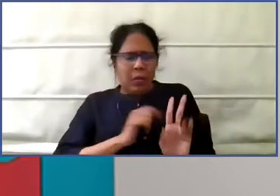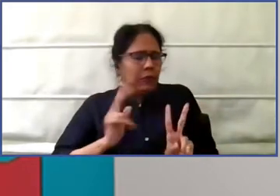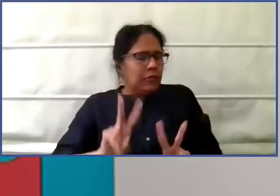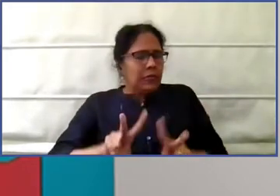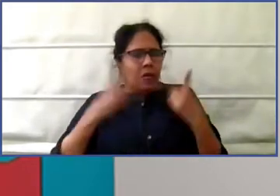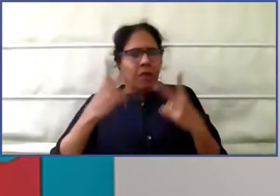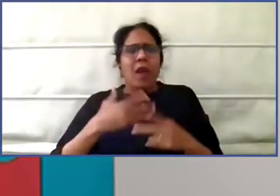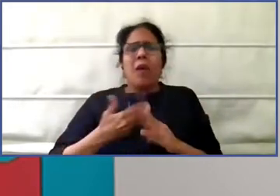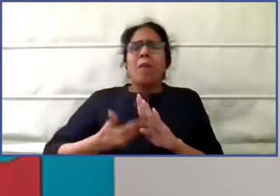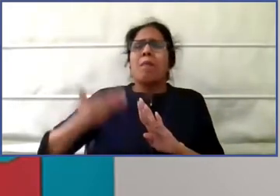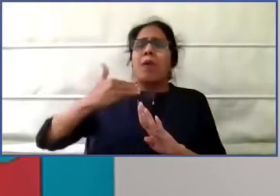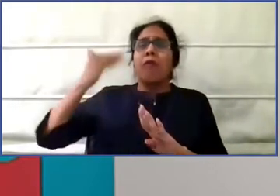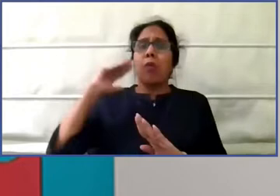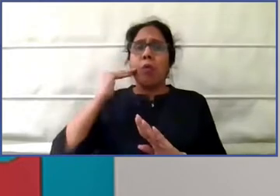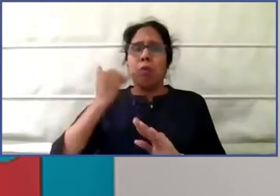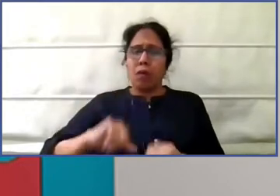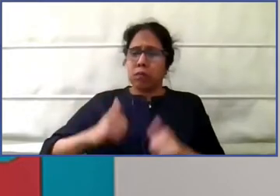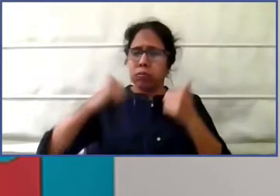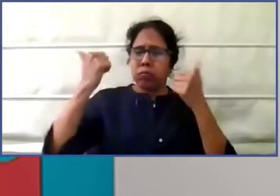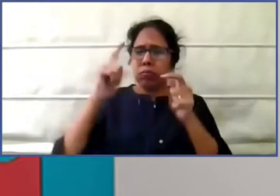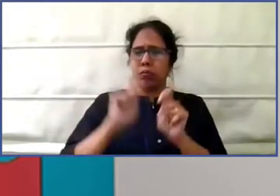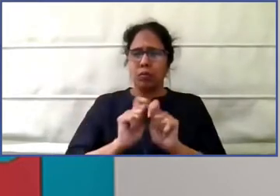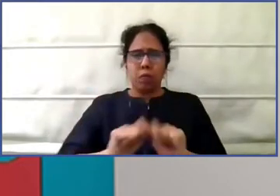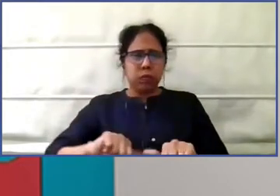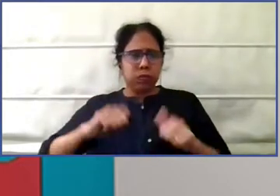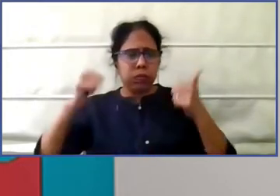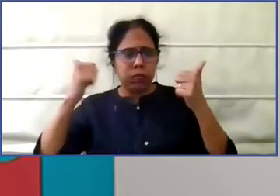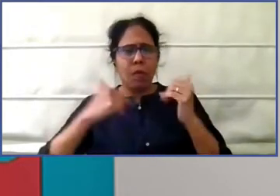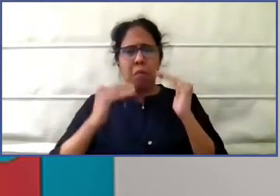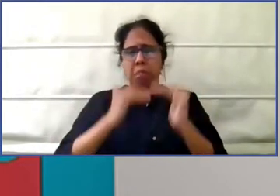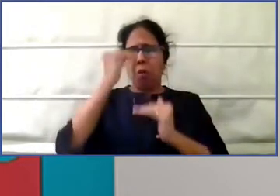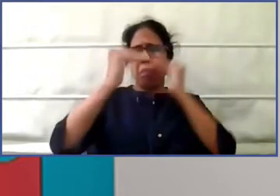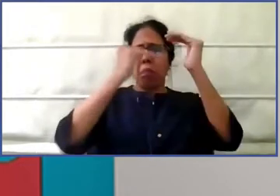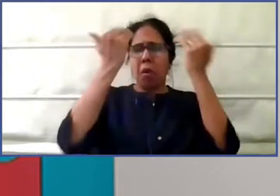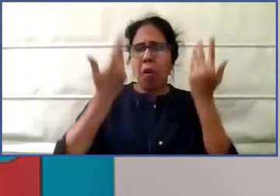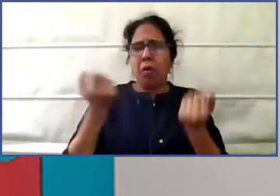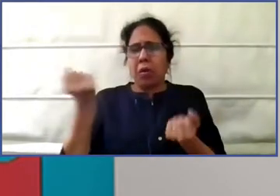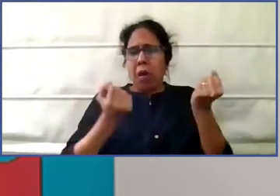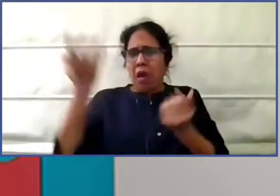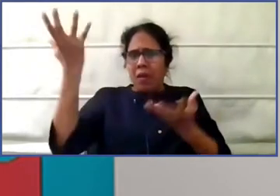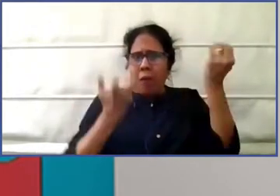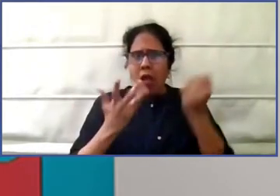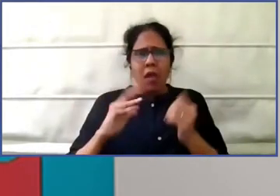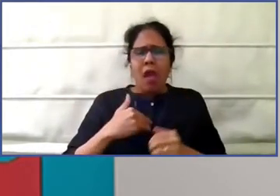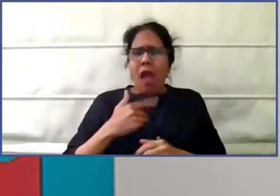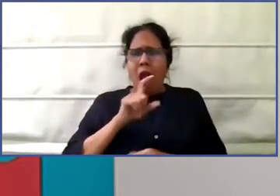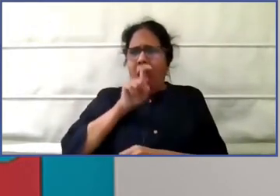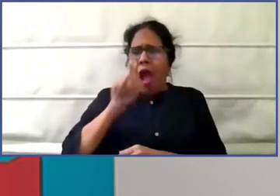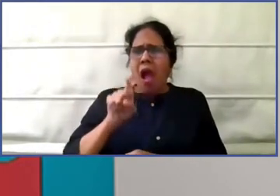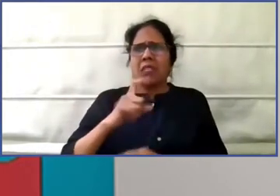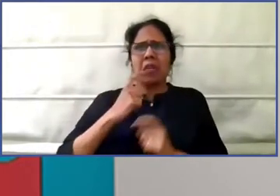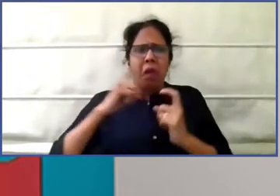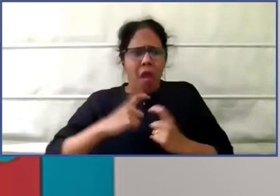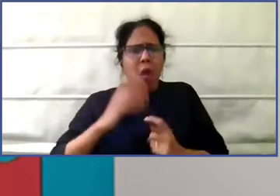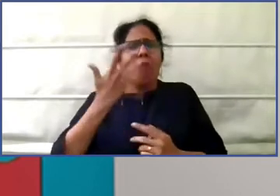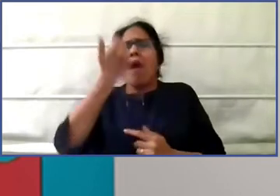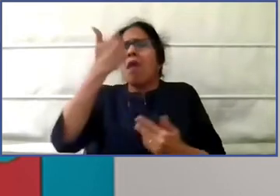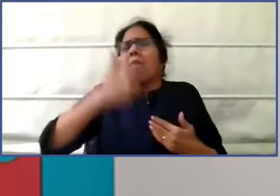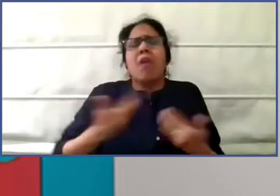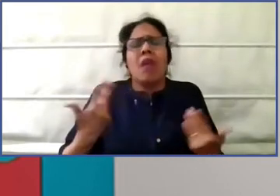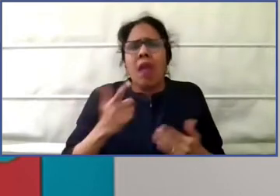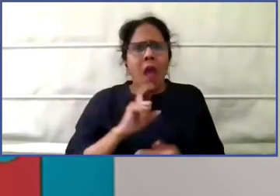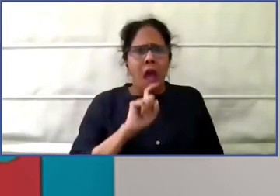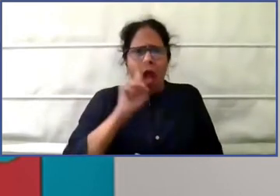why me when I had a high-flying career, when I had a promotion, or when I bought a car. So why ask now? The